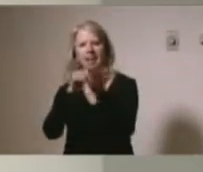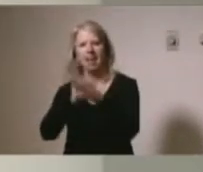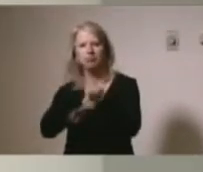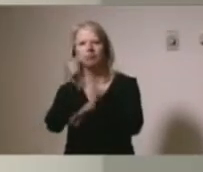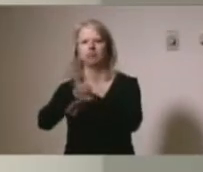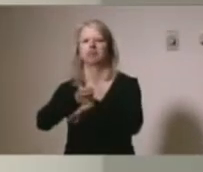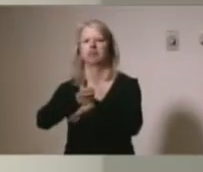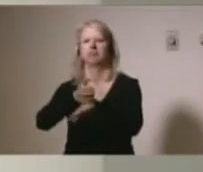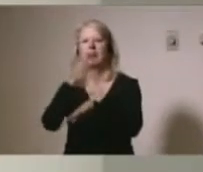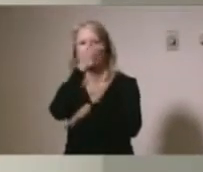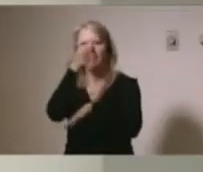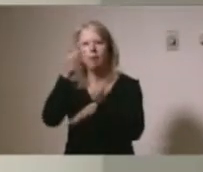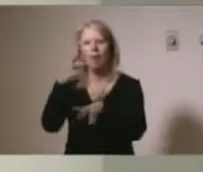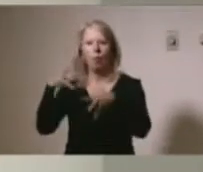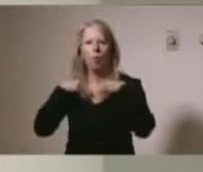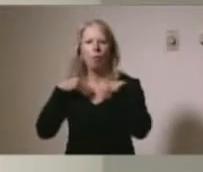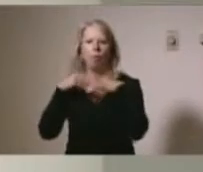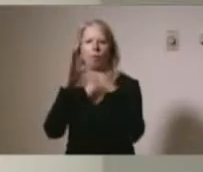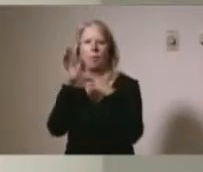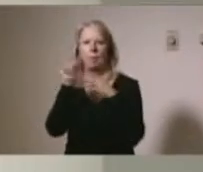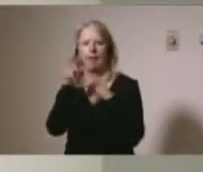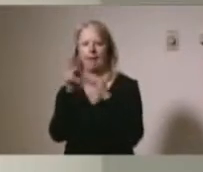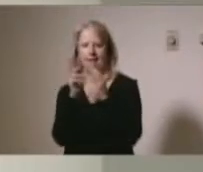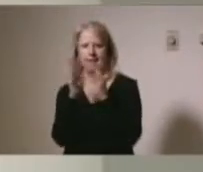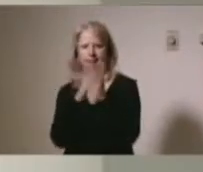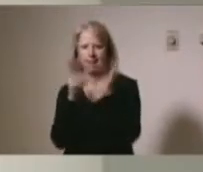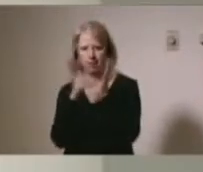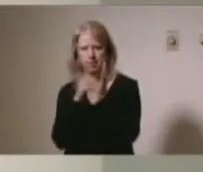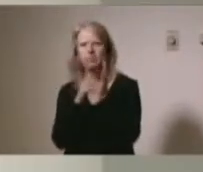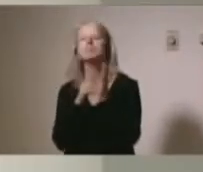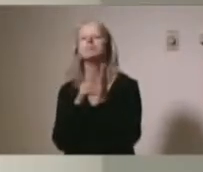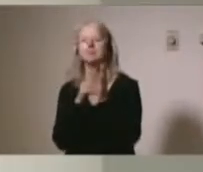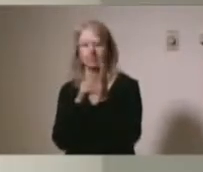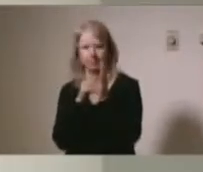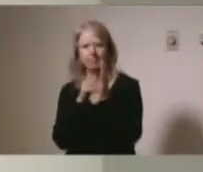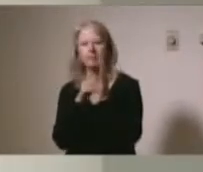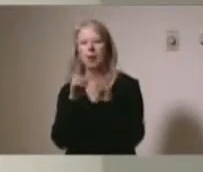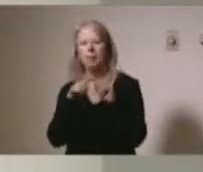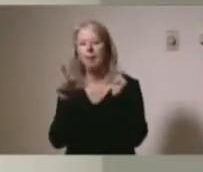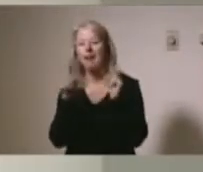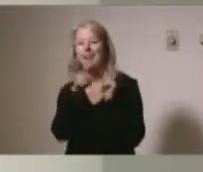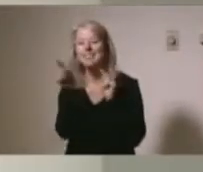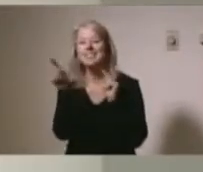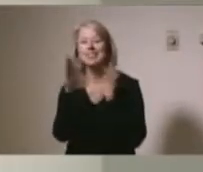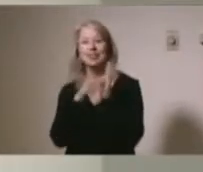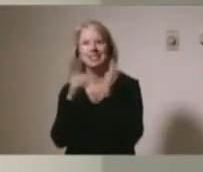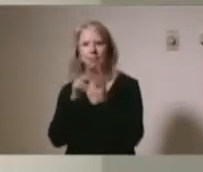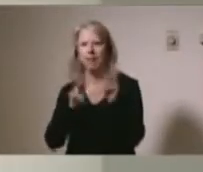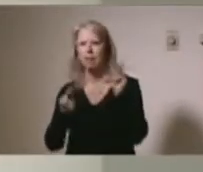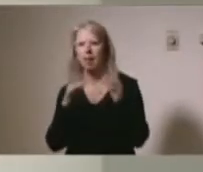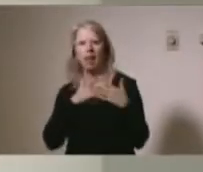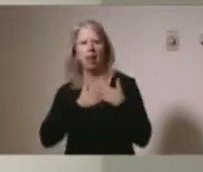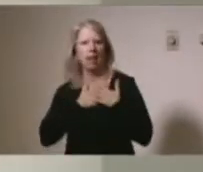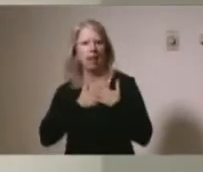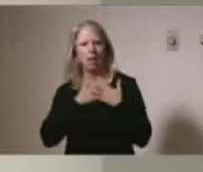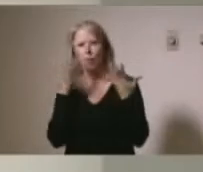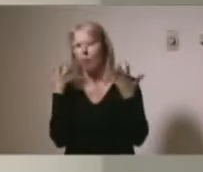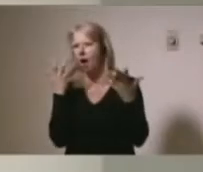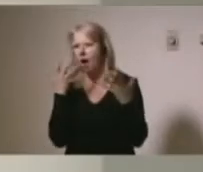reinstitutionalising a government-owned bank. However, it caught the hearts and minds of the New Zealand